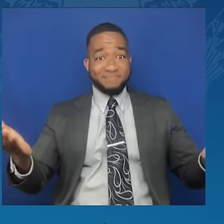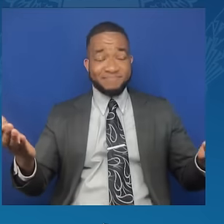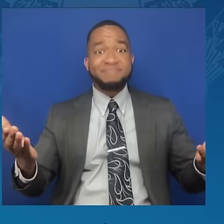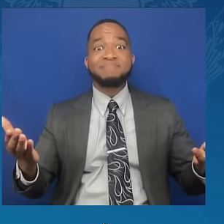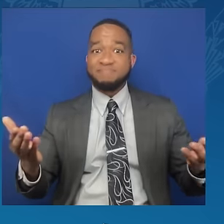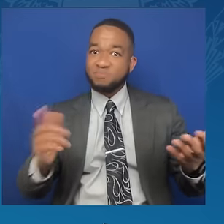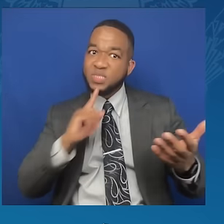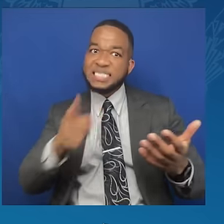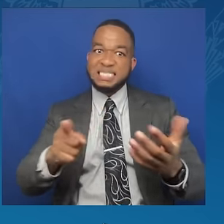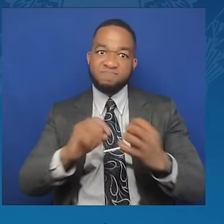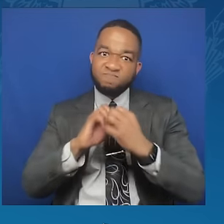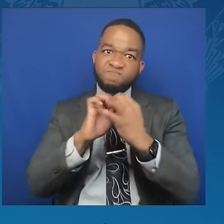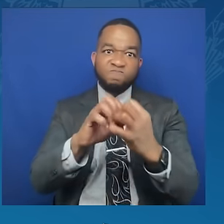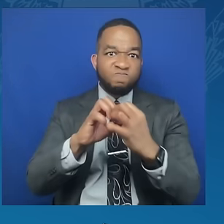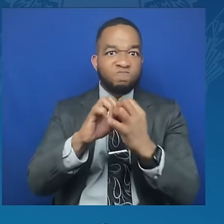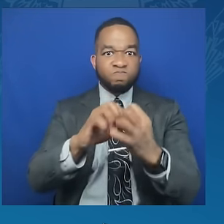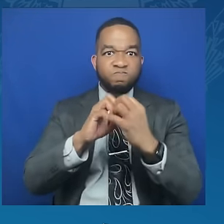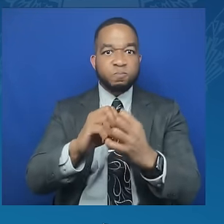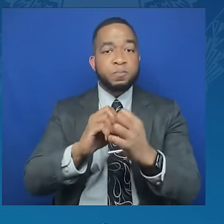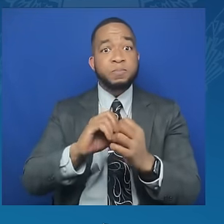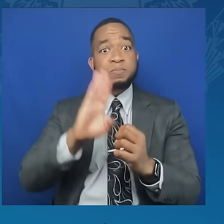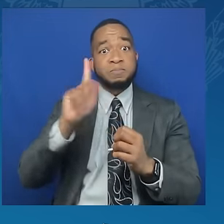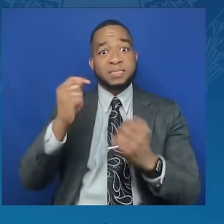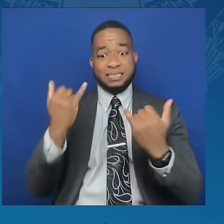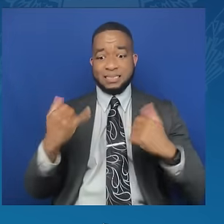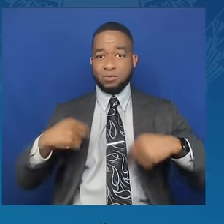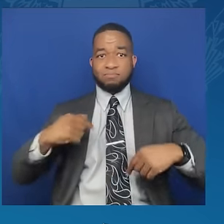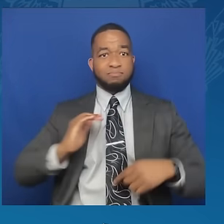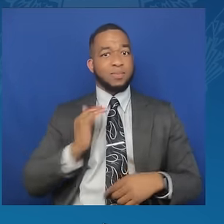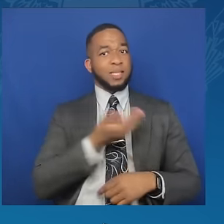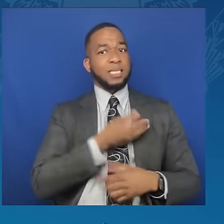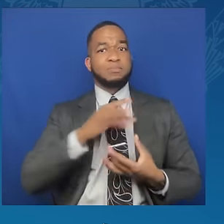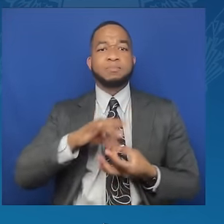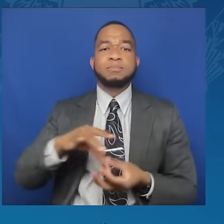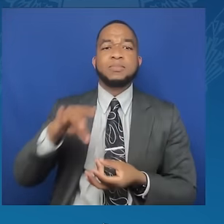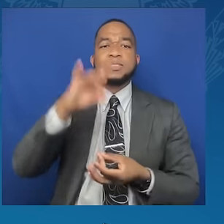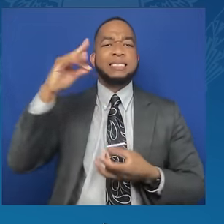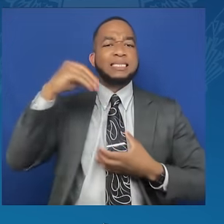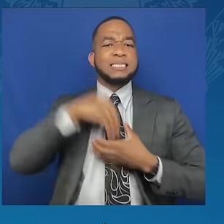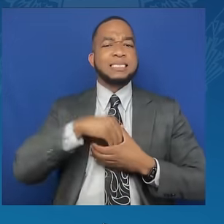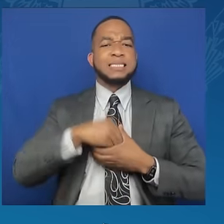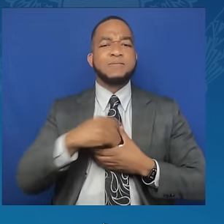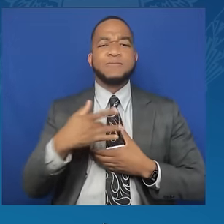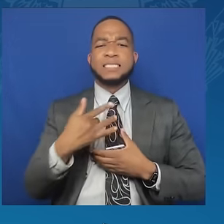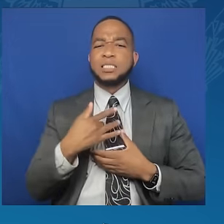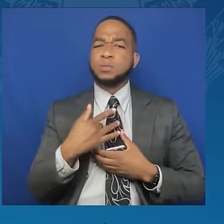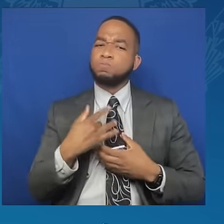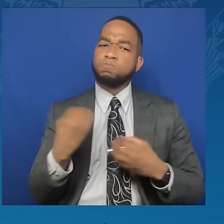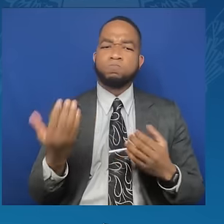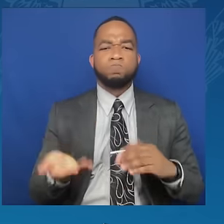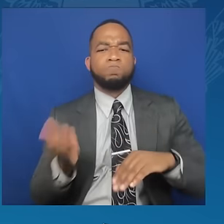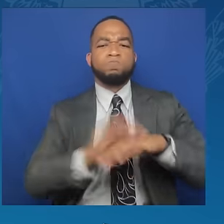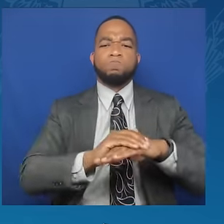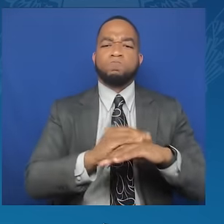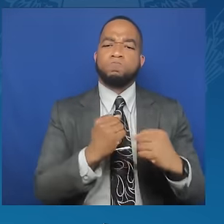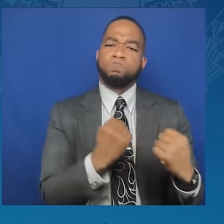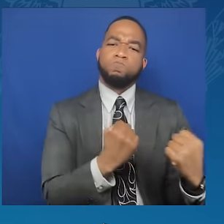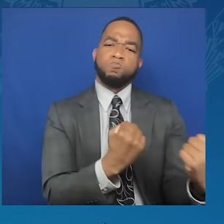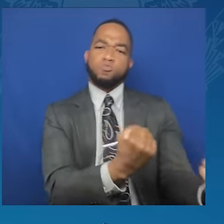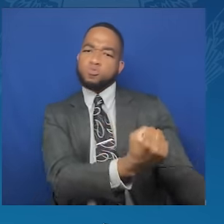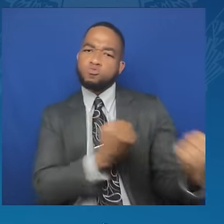greater. We remember that in the struggle for the right to vote, one side had